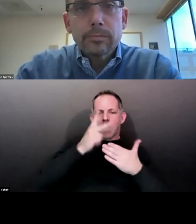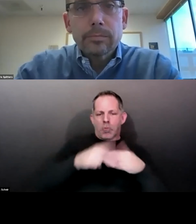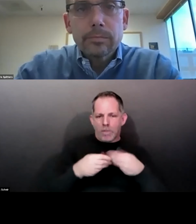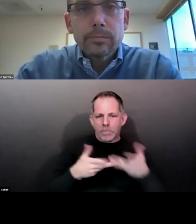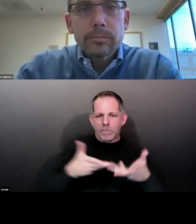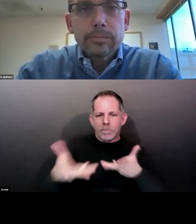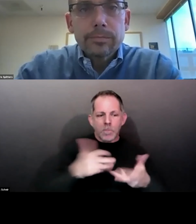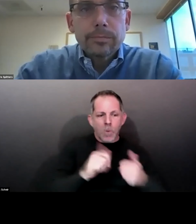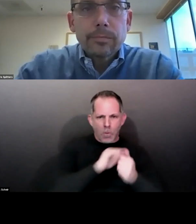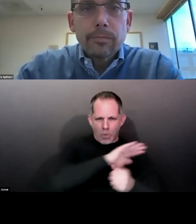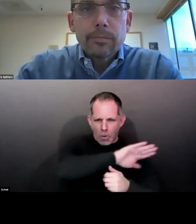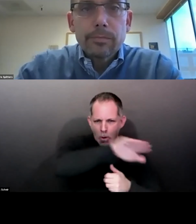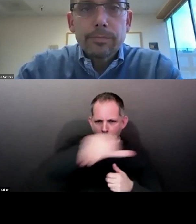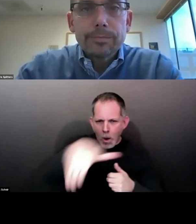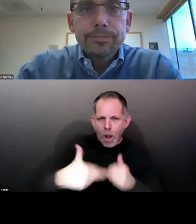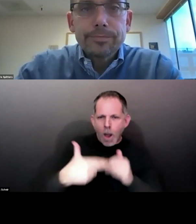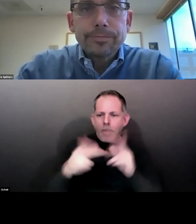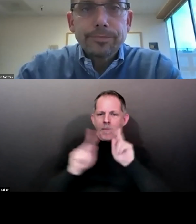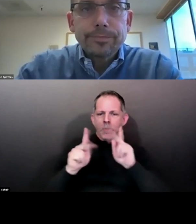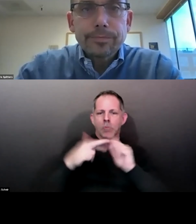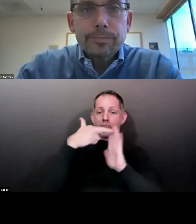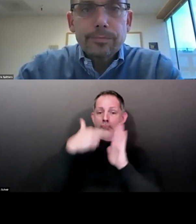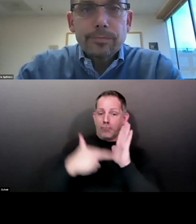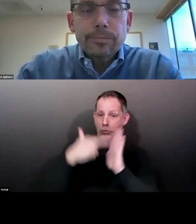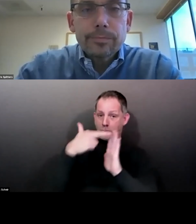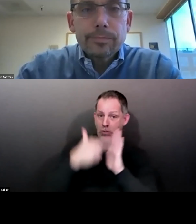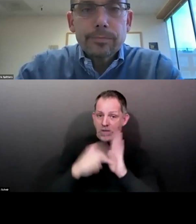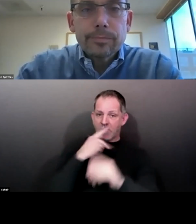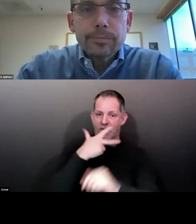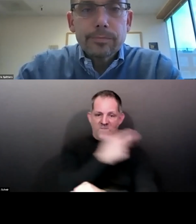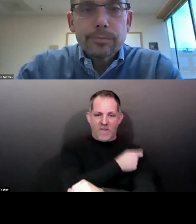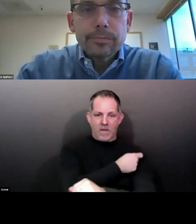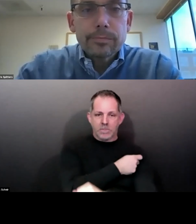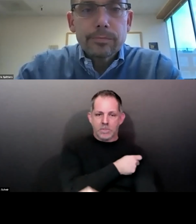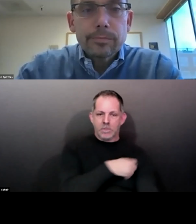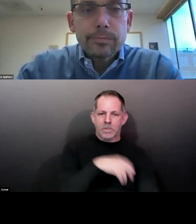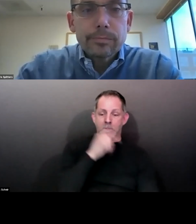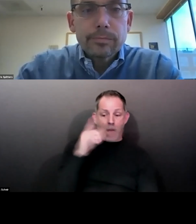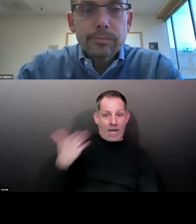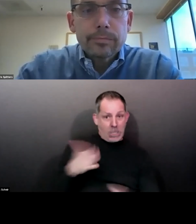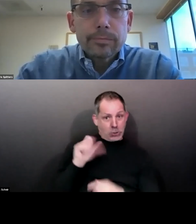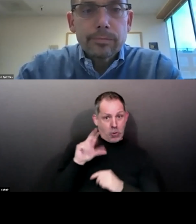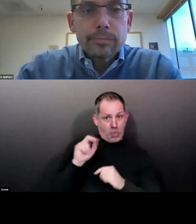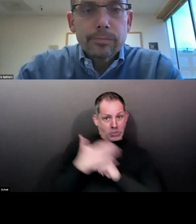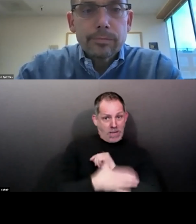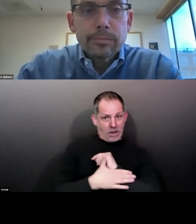providers, not just here in Snohomish County, but actually across 5 counties.